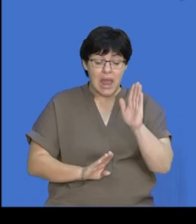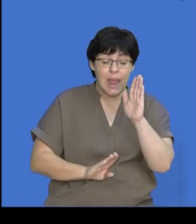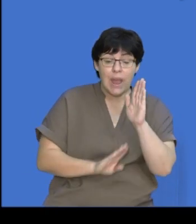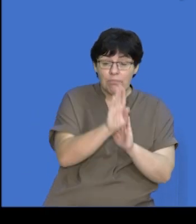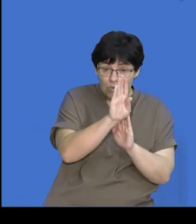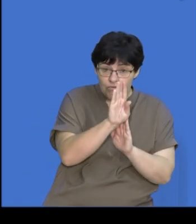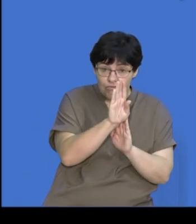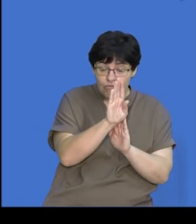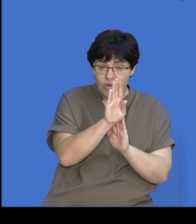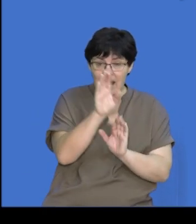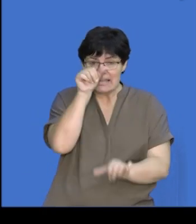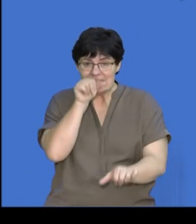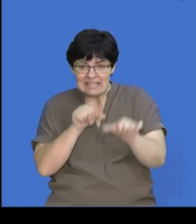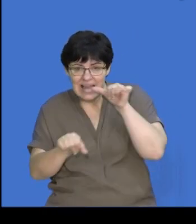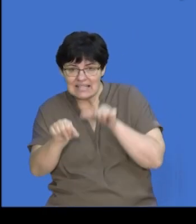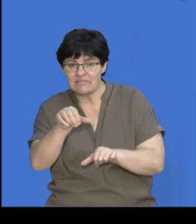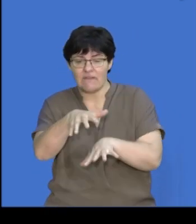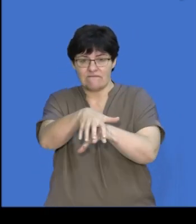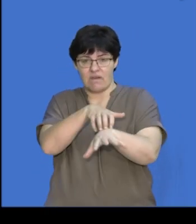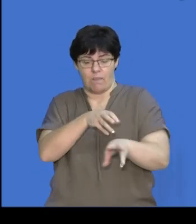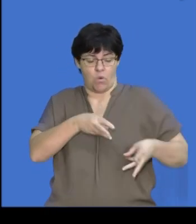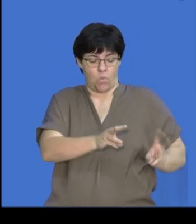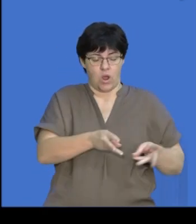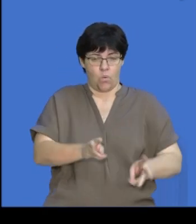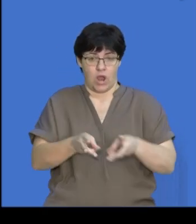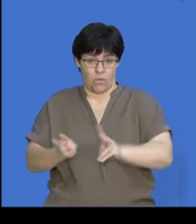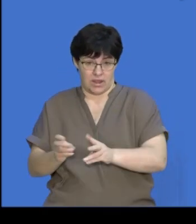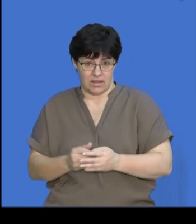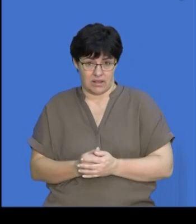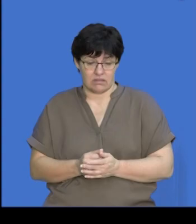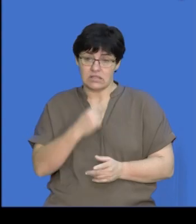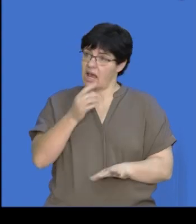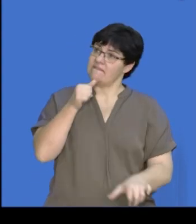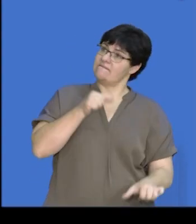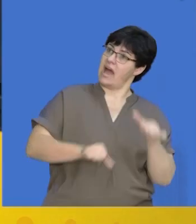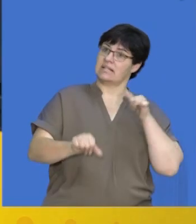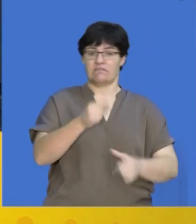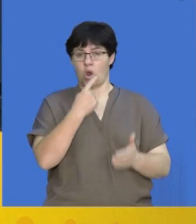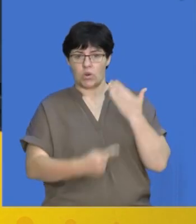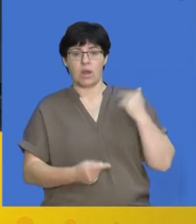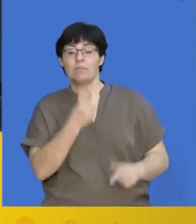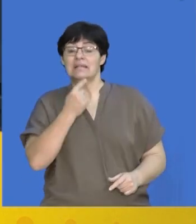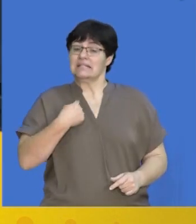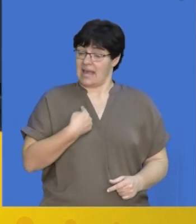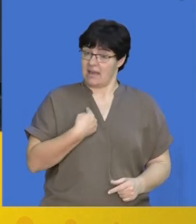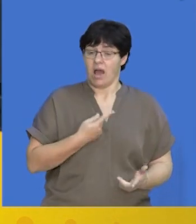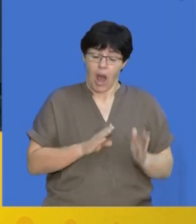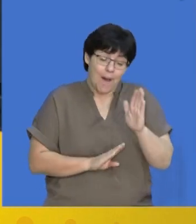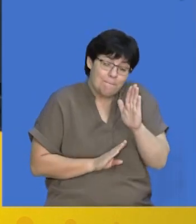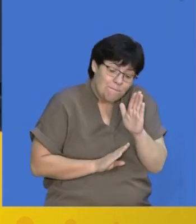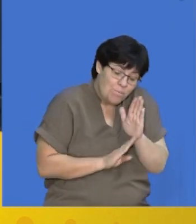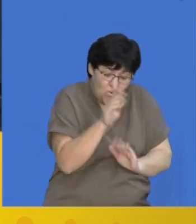Improving scientific farming methods. I'm not just saying scientific farming methods. Improving